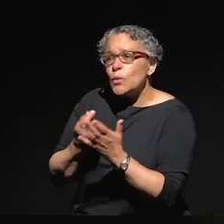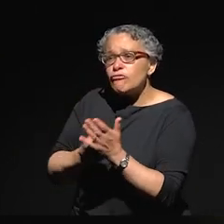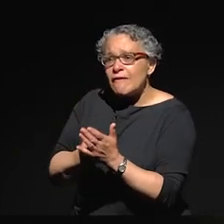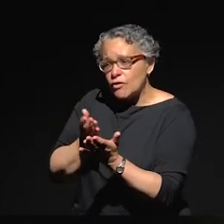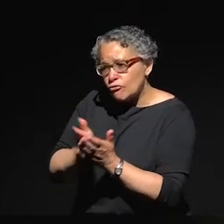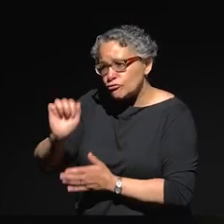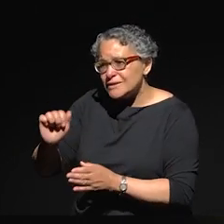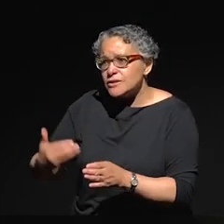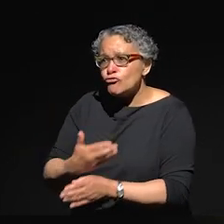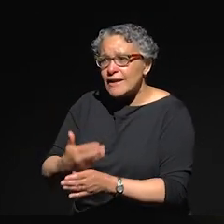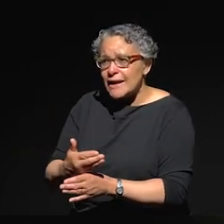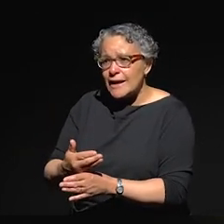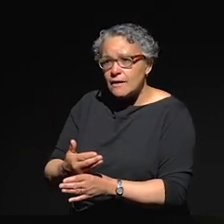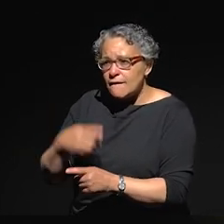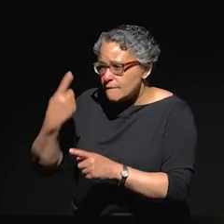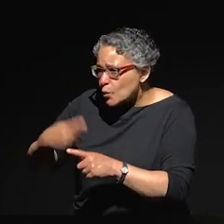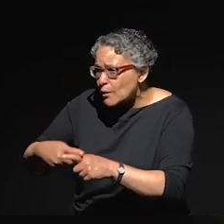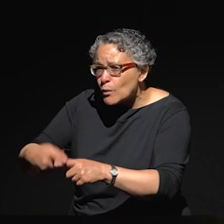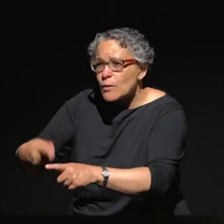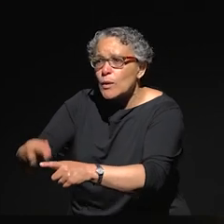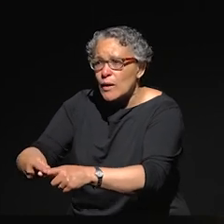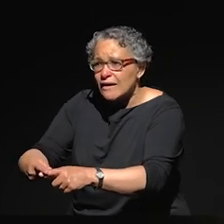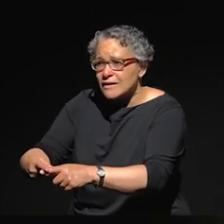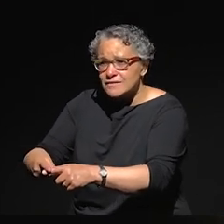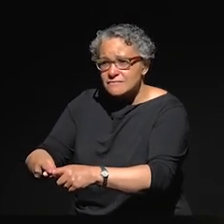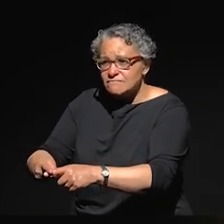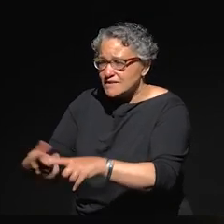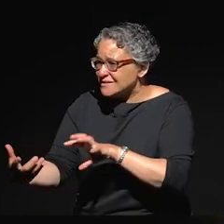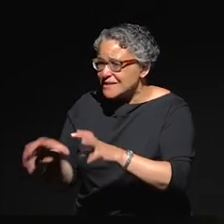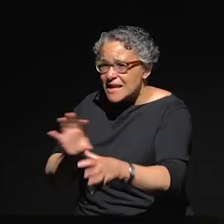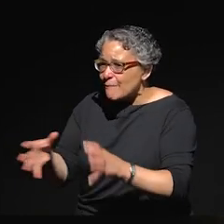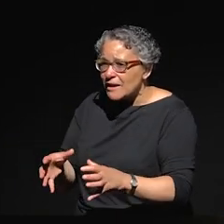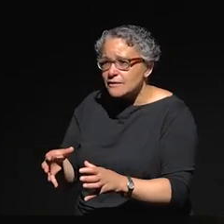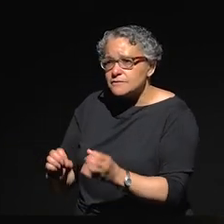like the rapidity and how dynamic his development is.